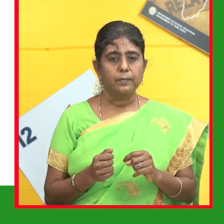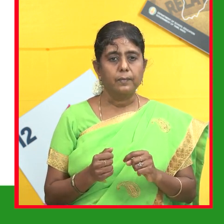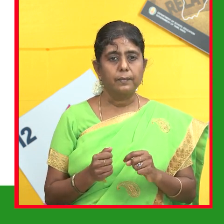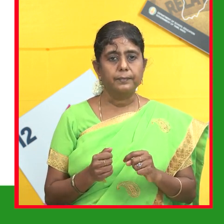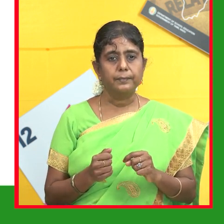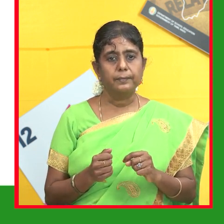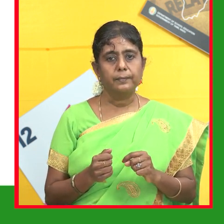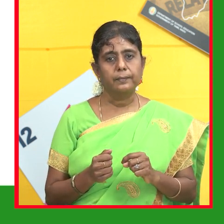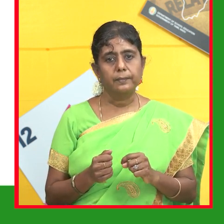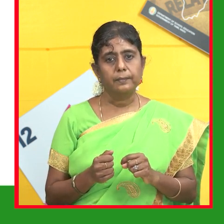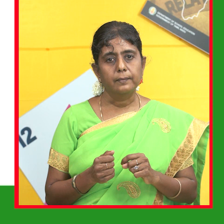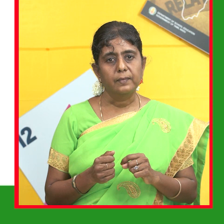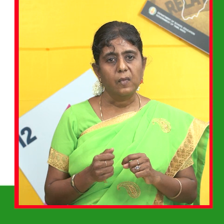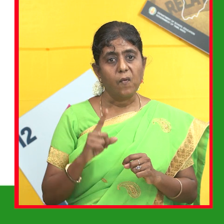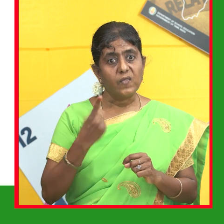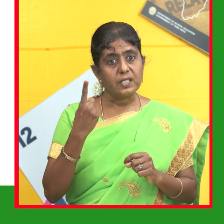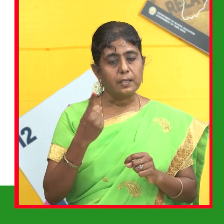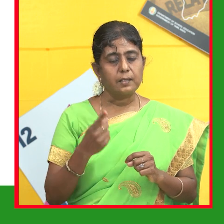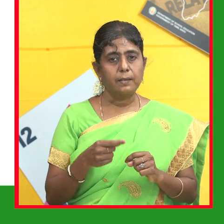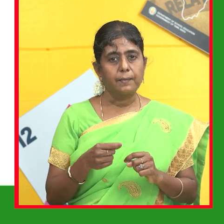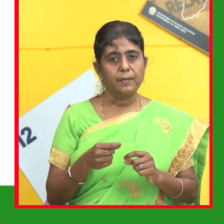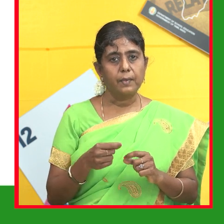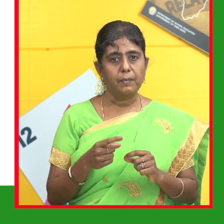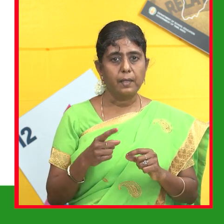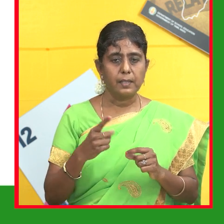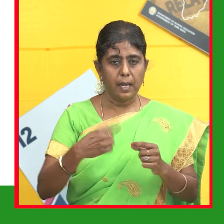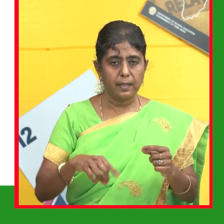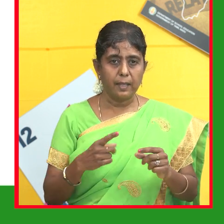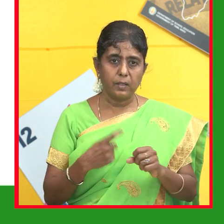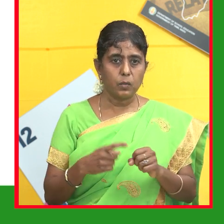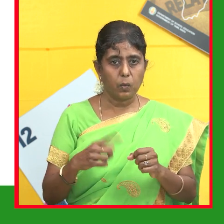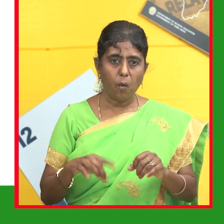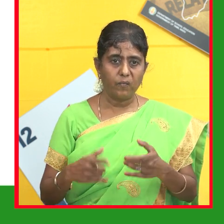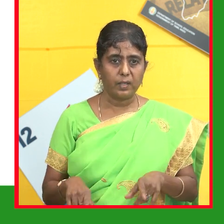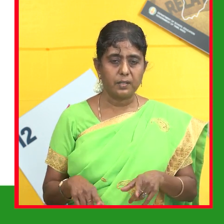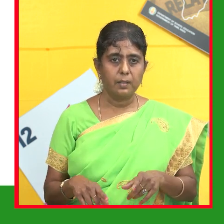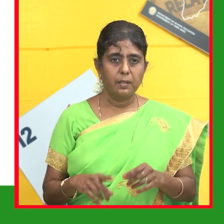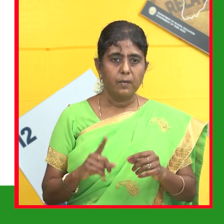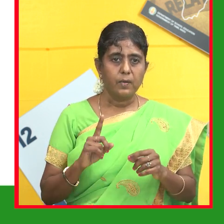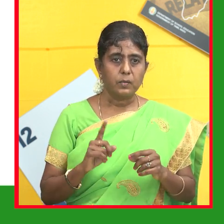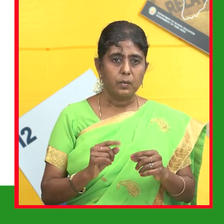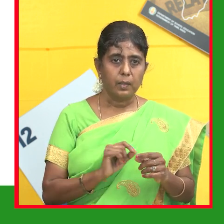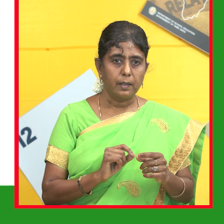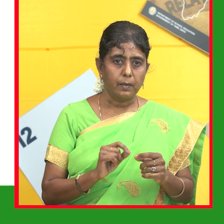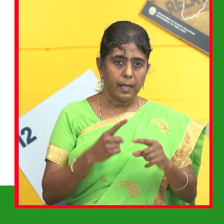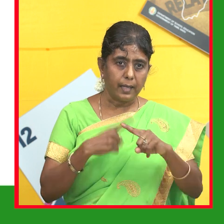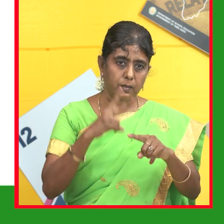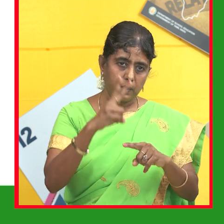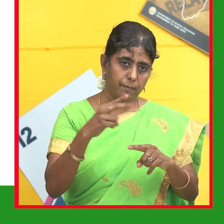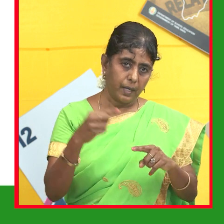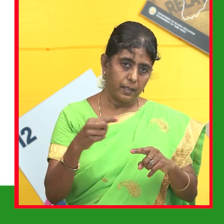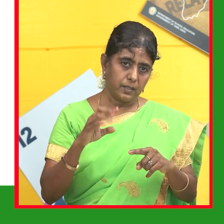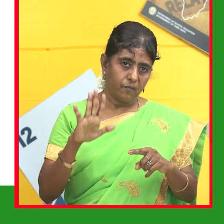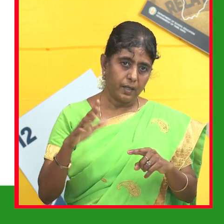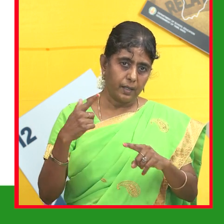way I wrote. The first polynomial is divided by another polynomial. So we can write it as x